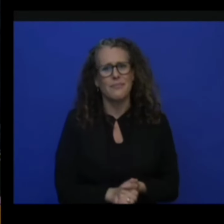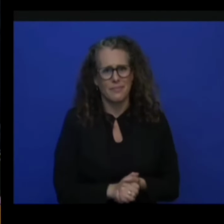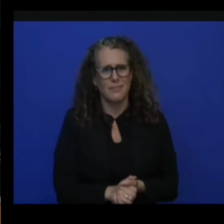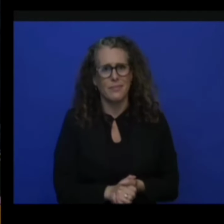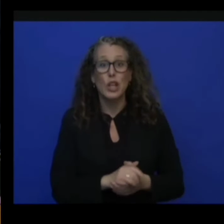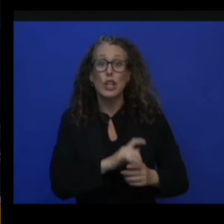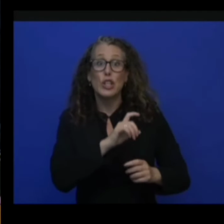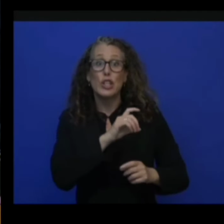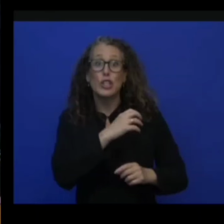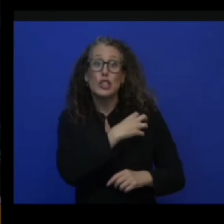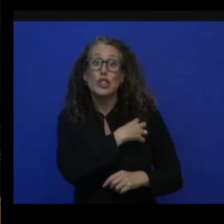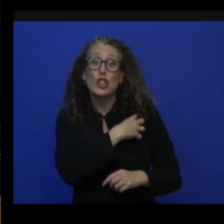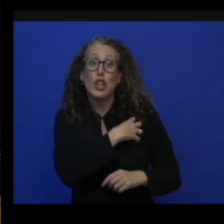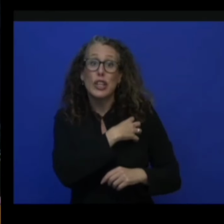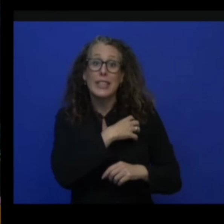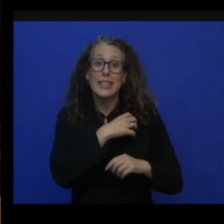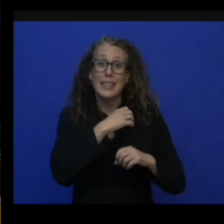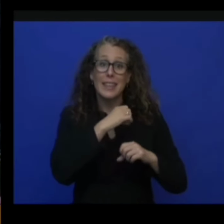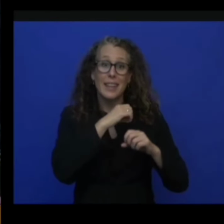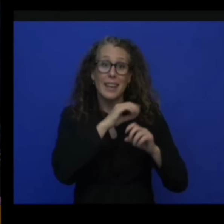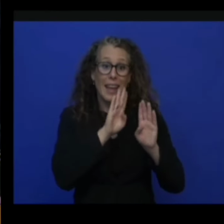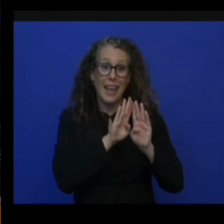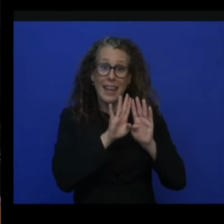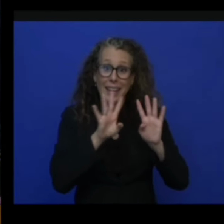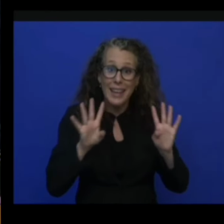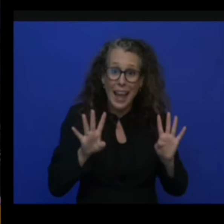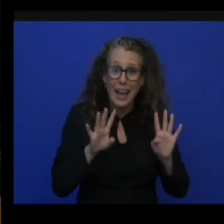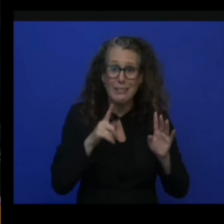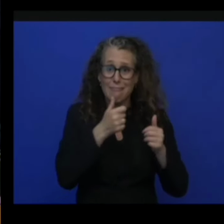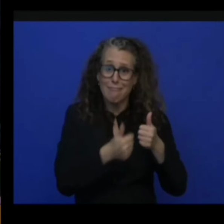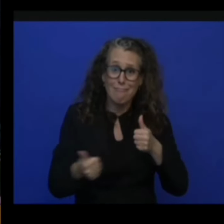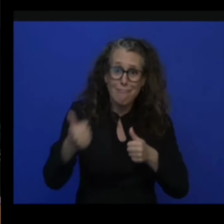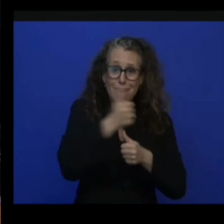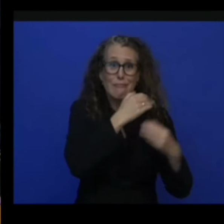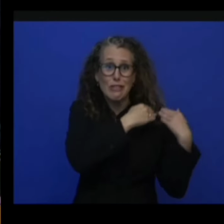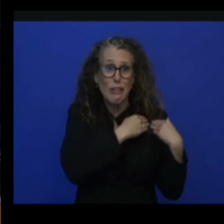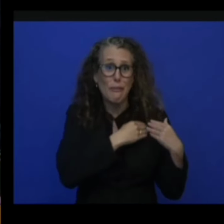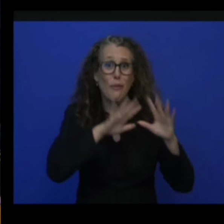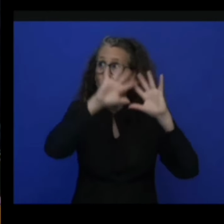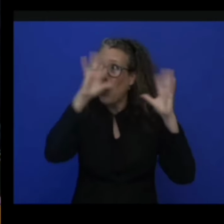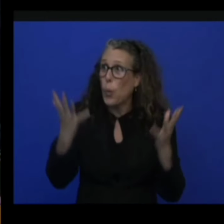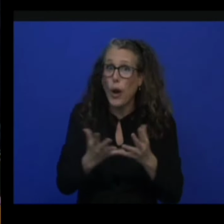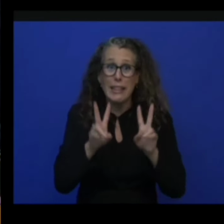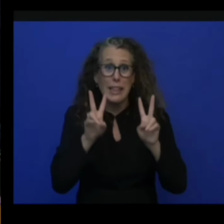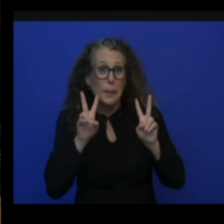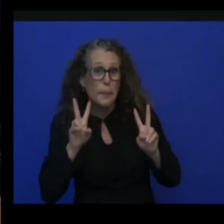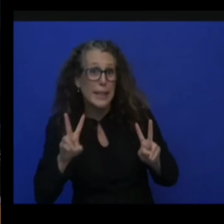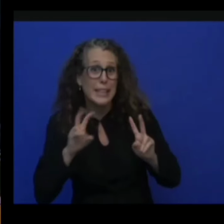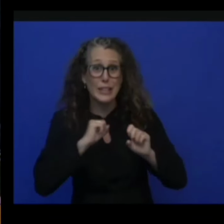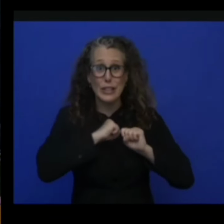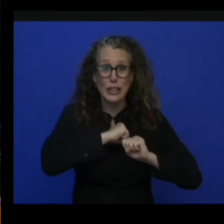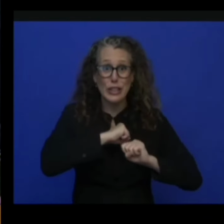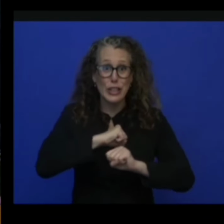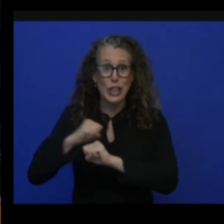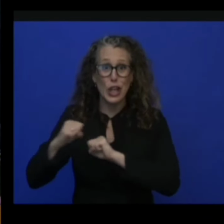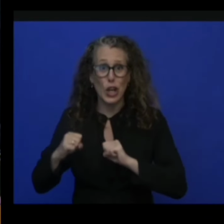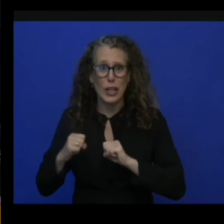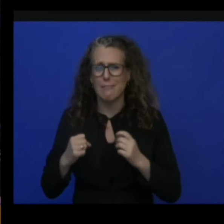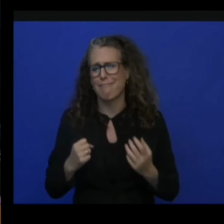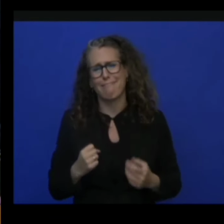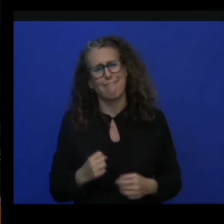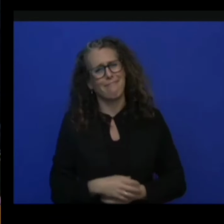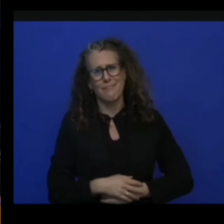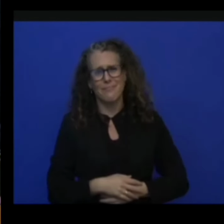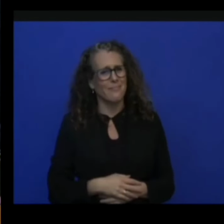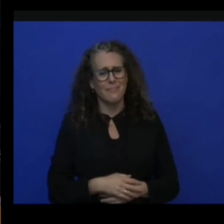organ responsible to the maintenance of international peace and security needs to have broader